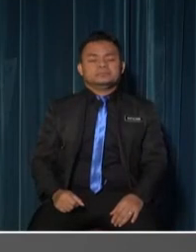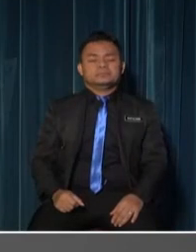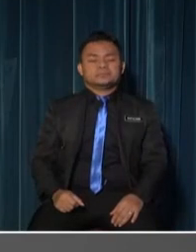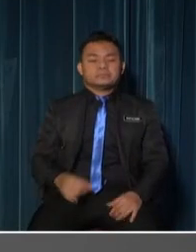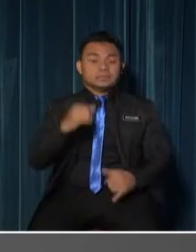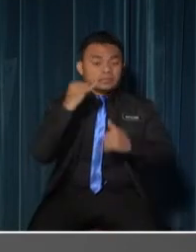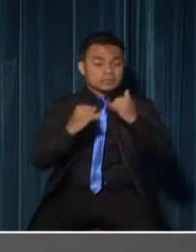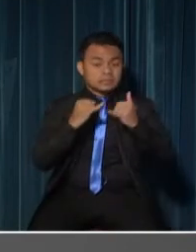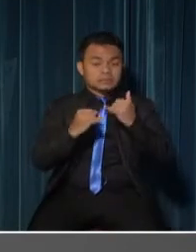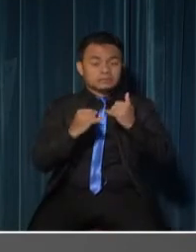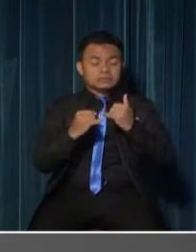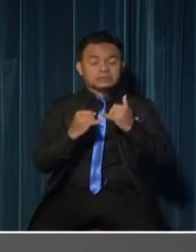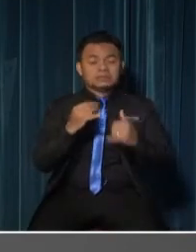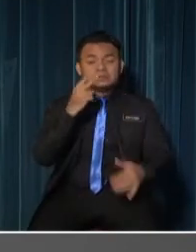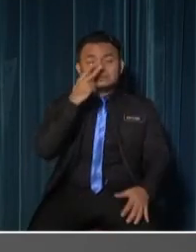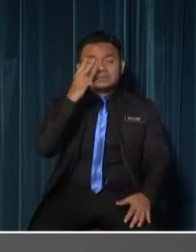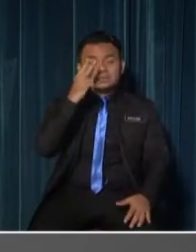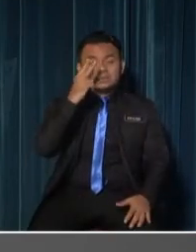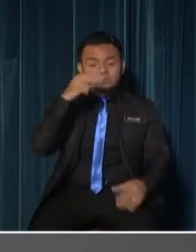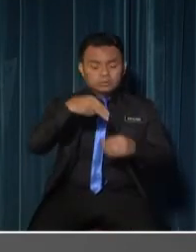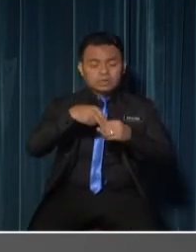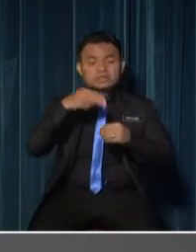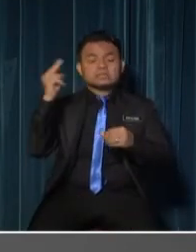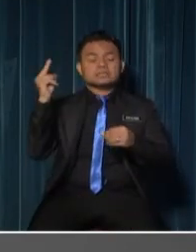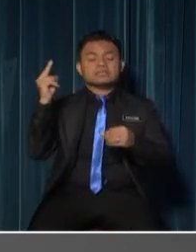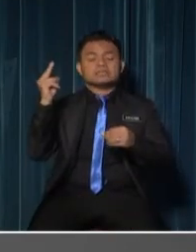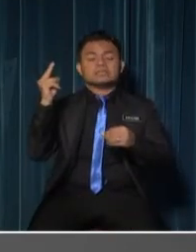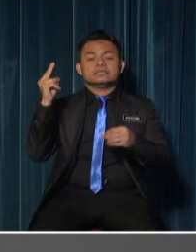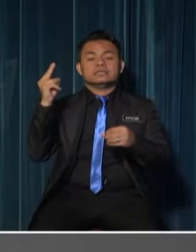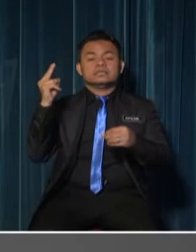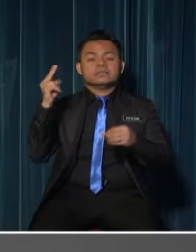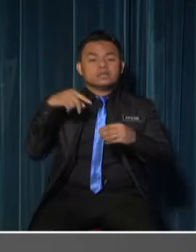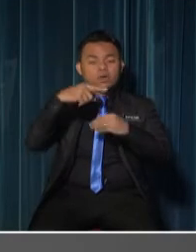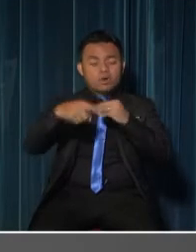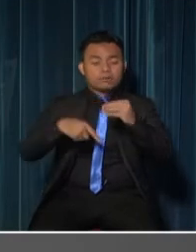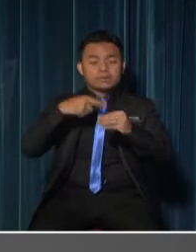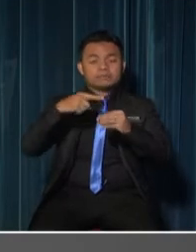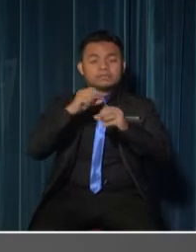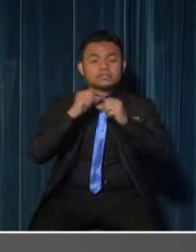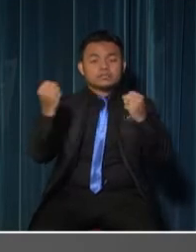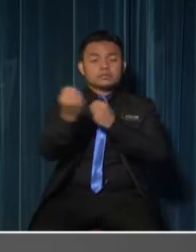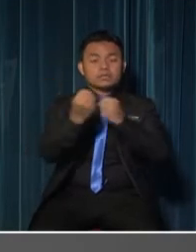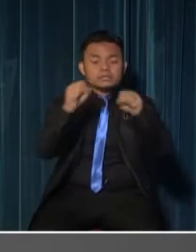Finally, look at this product of the orrery of solar system.